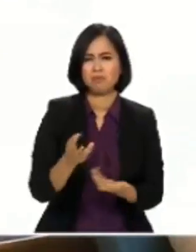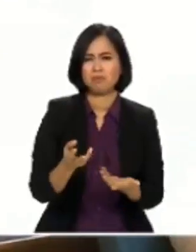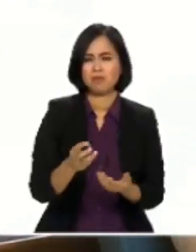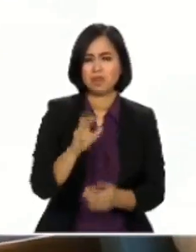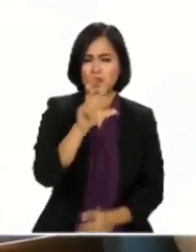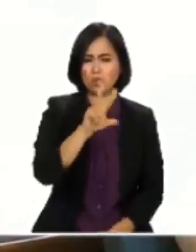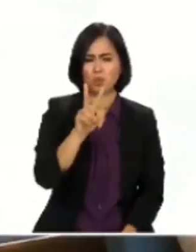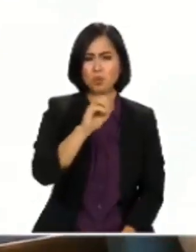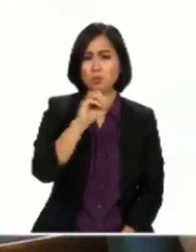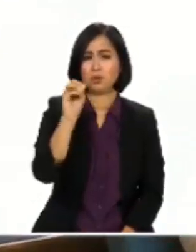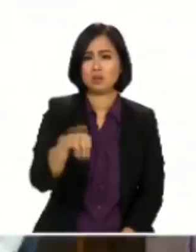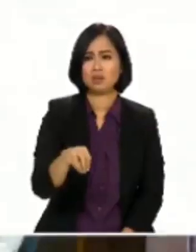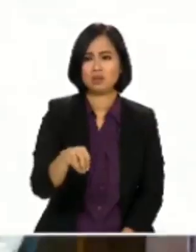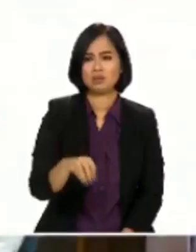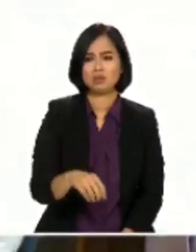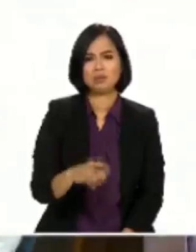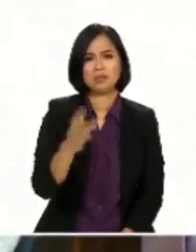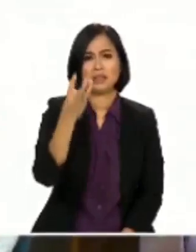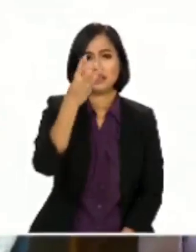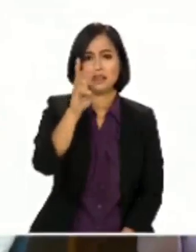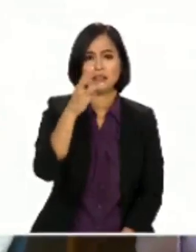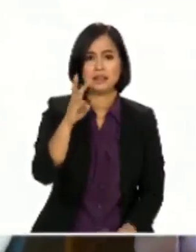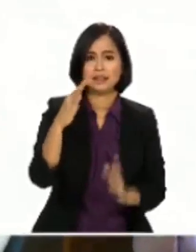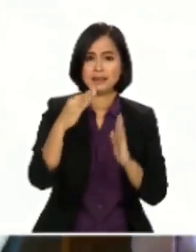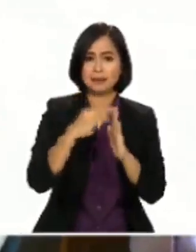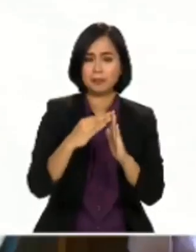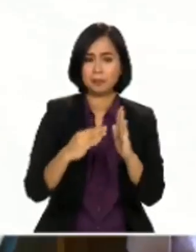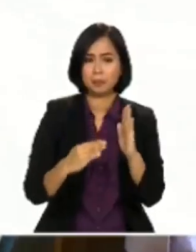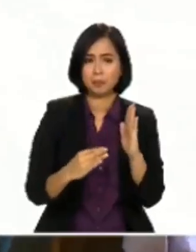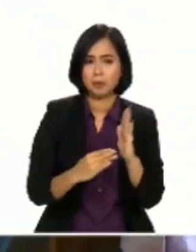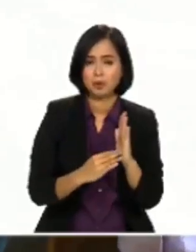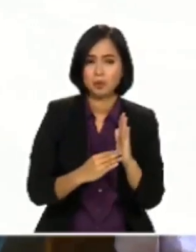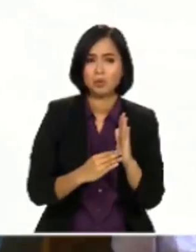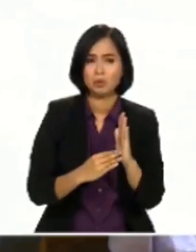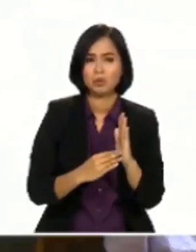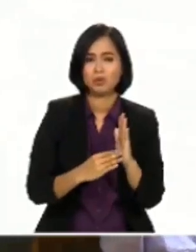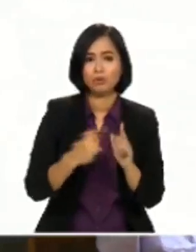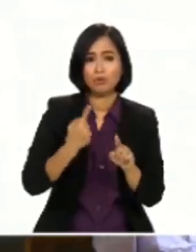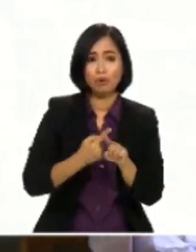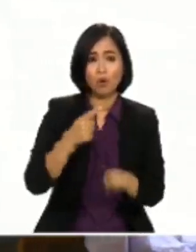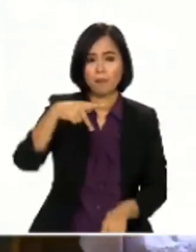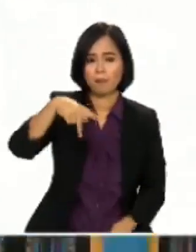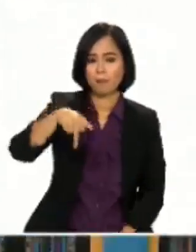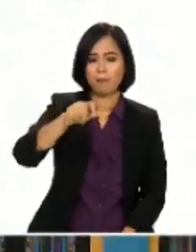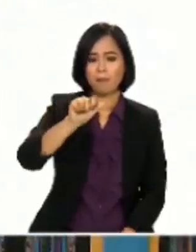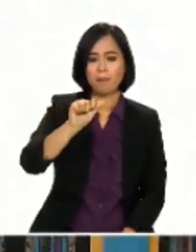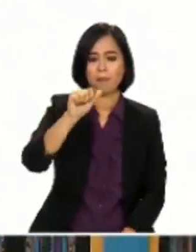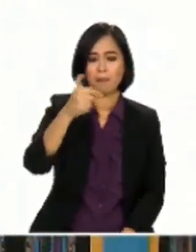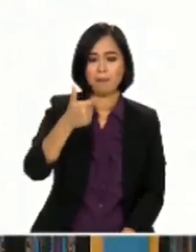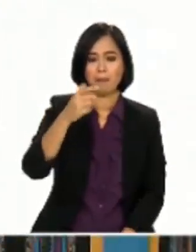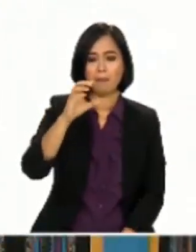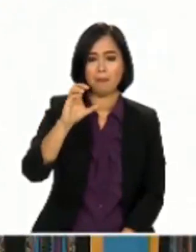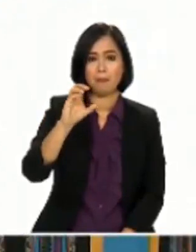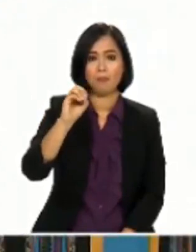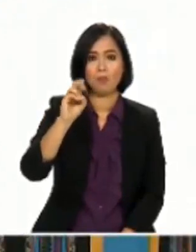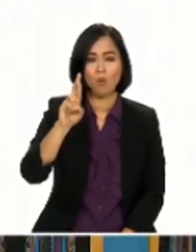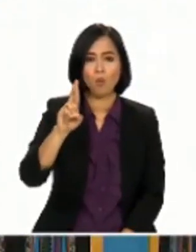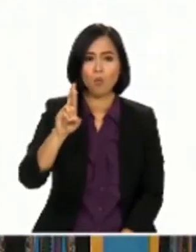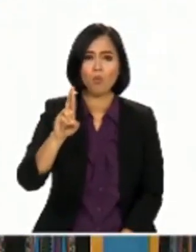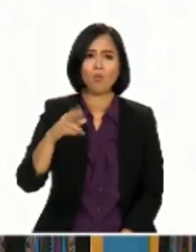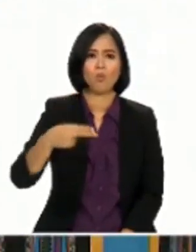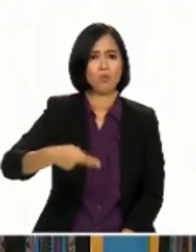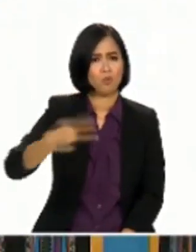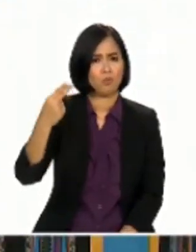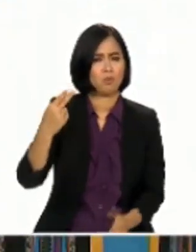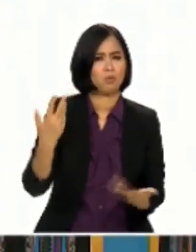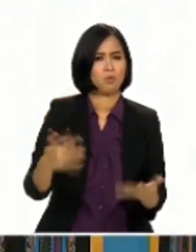32% is 16 billion from PAGCOR. This is more than